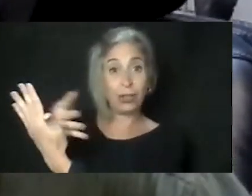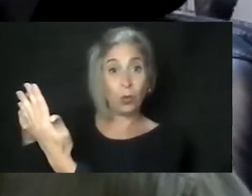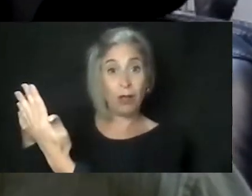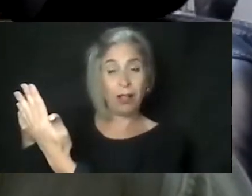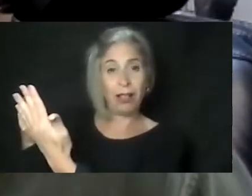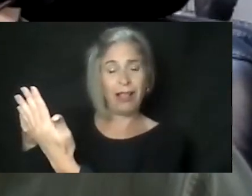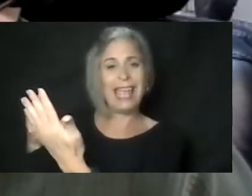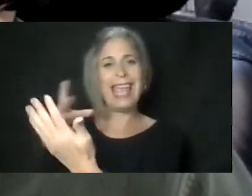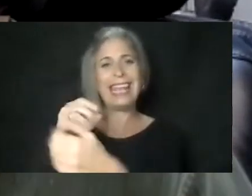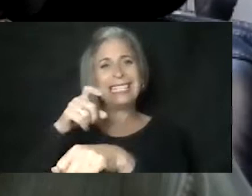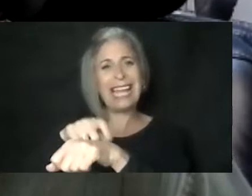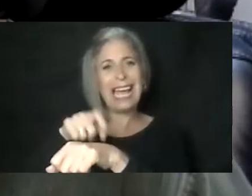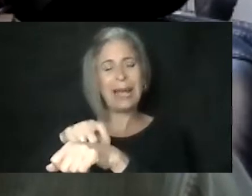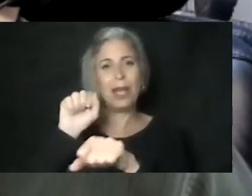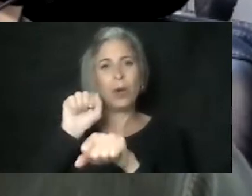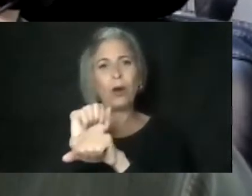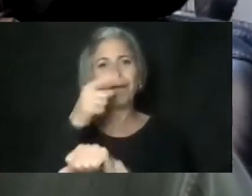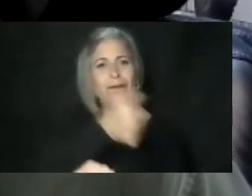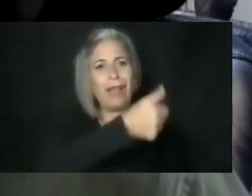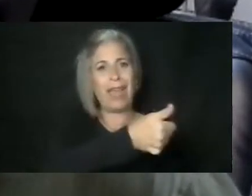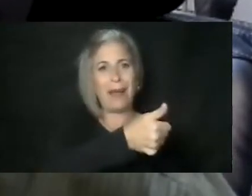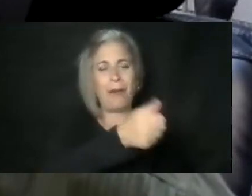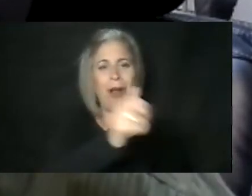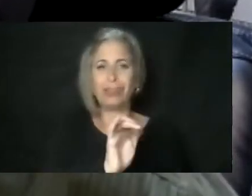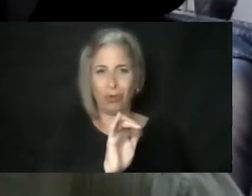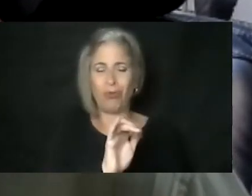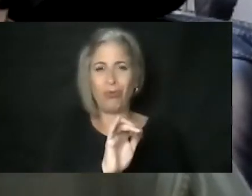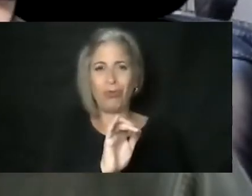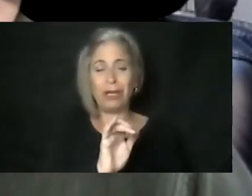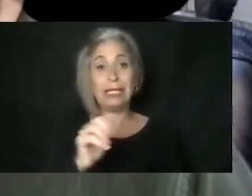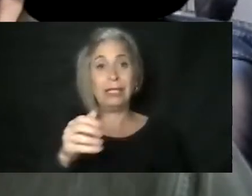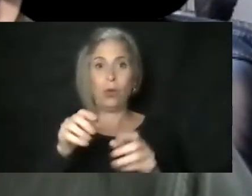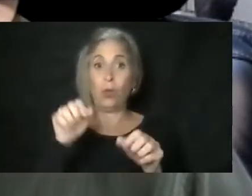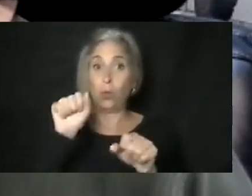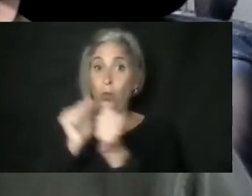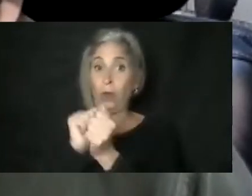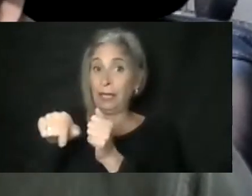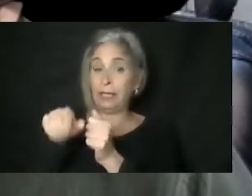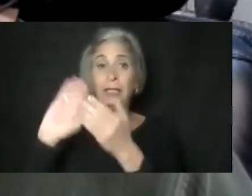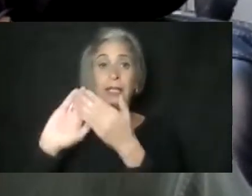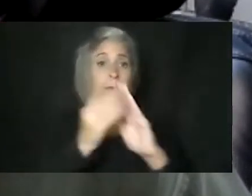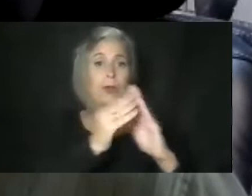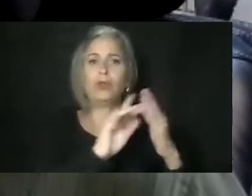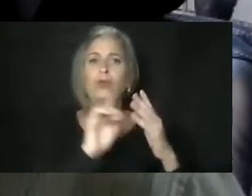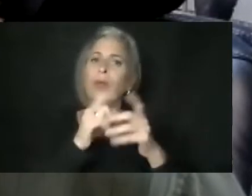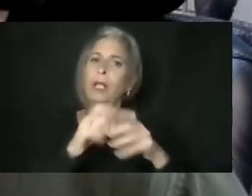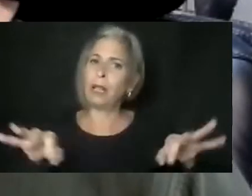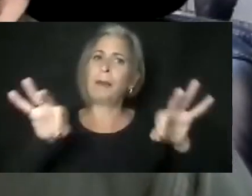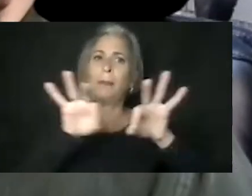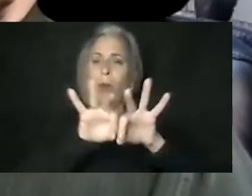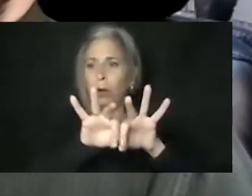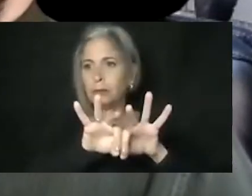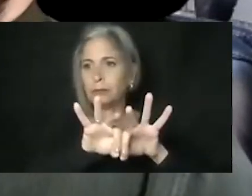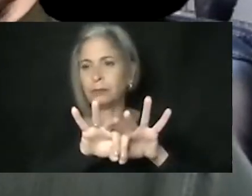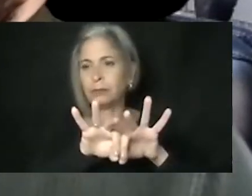in times and in ways that work for them, because especially with this community, that's so important. But I think I